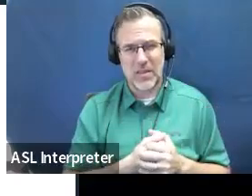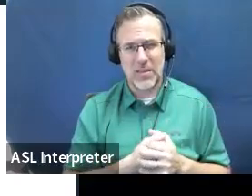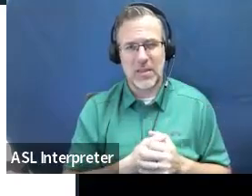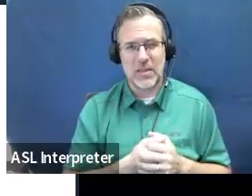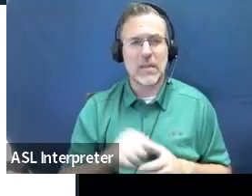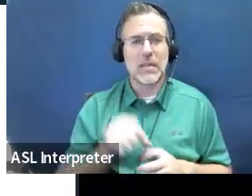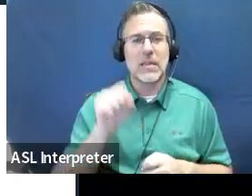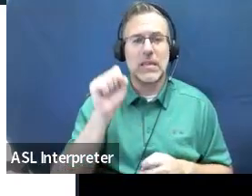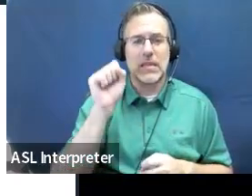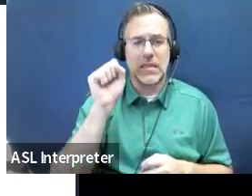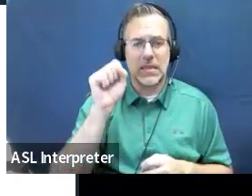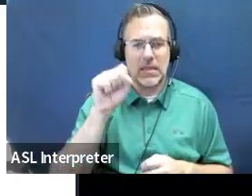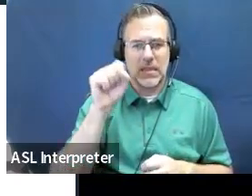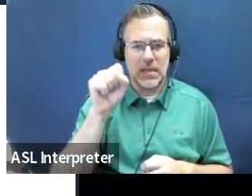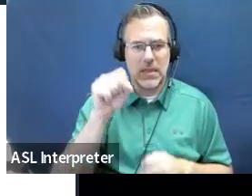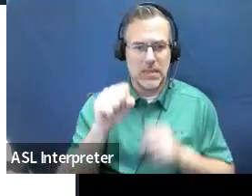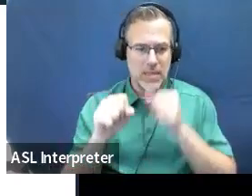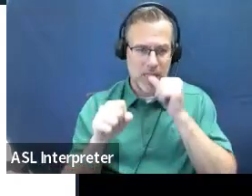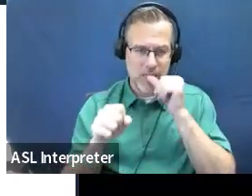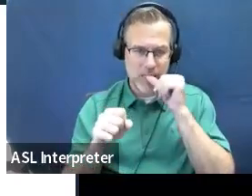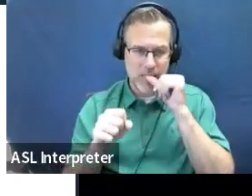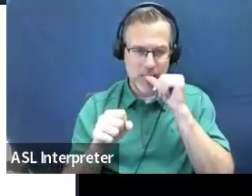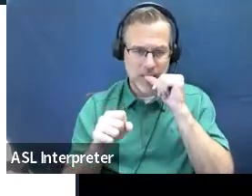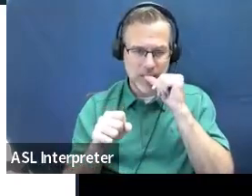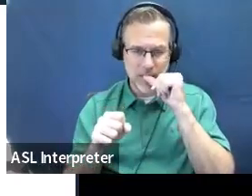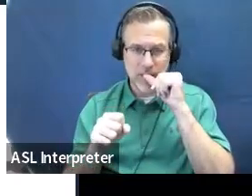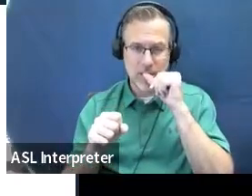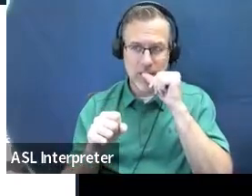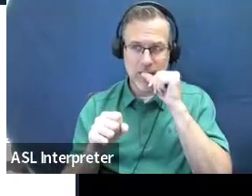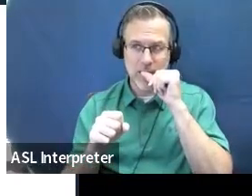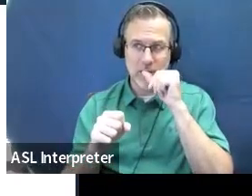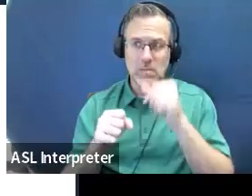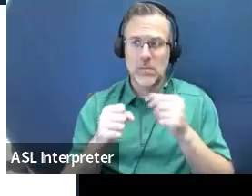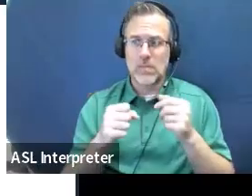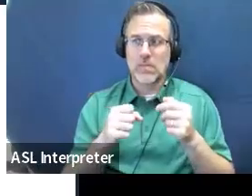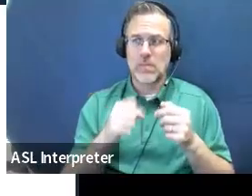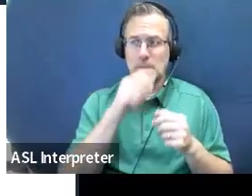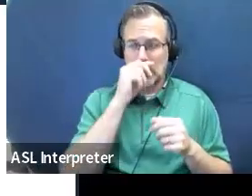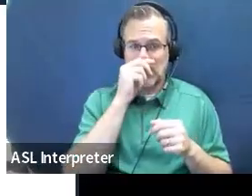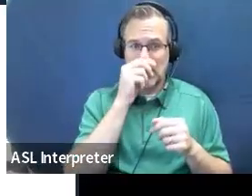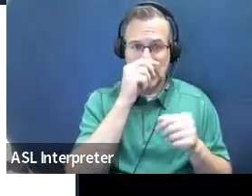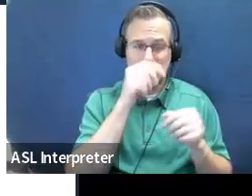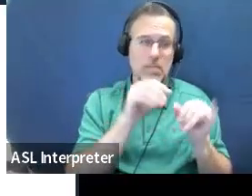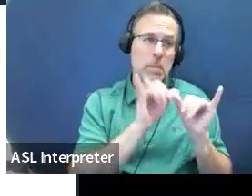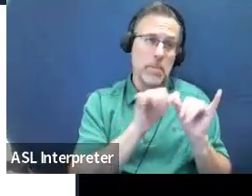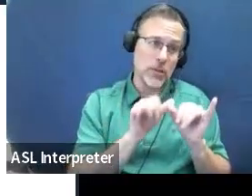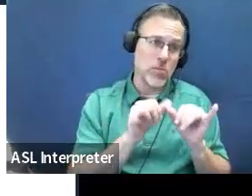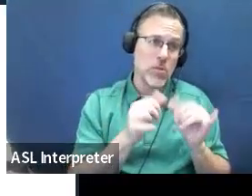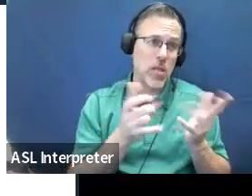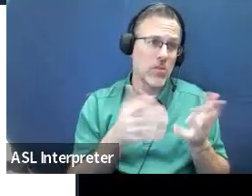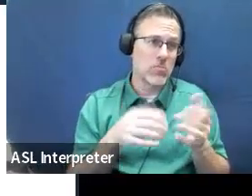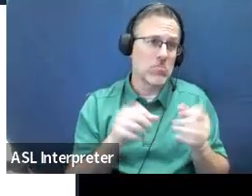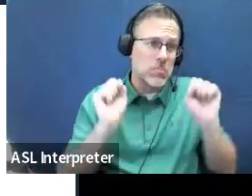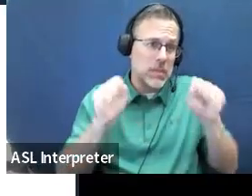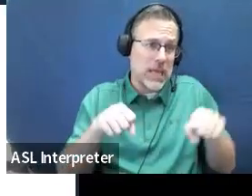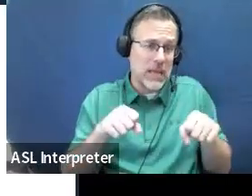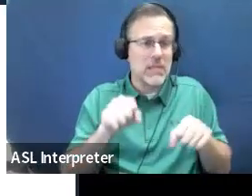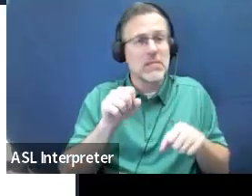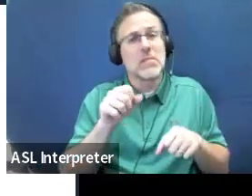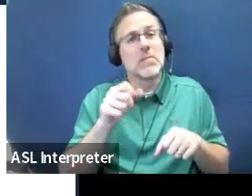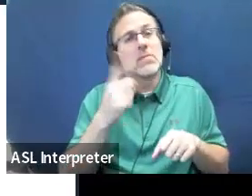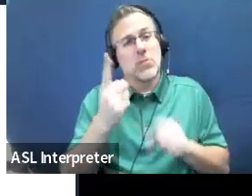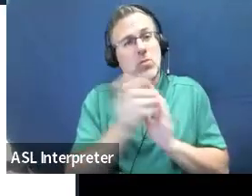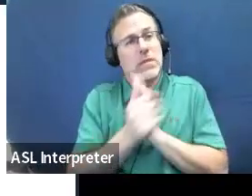Yes. Measurable is measurable. So there was measurement data and there was a skill that they